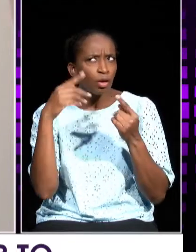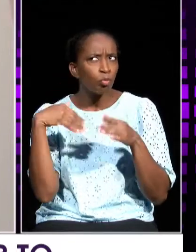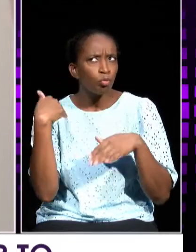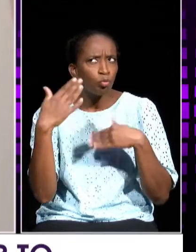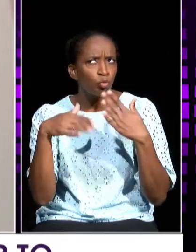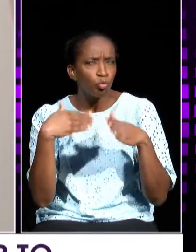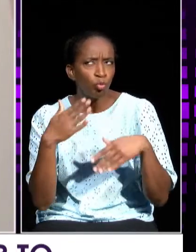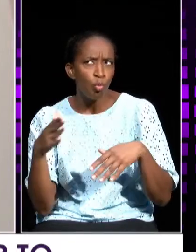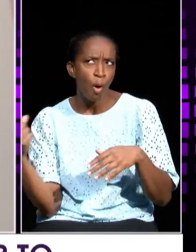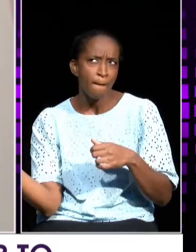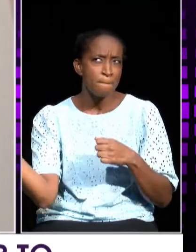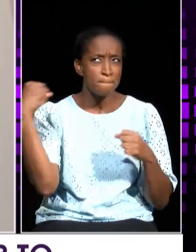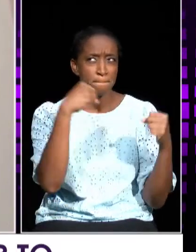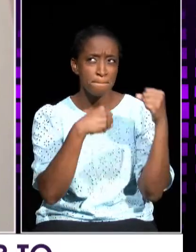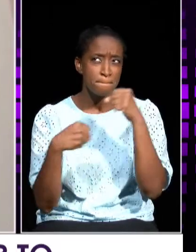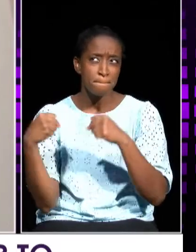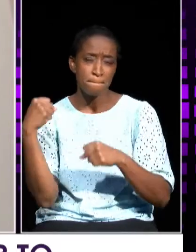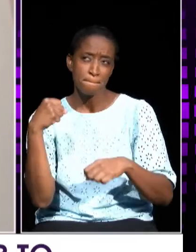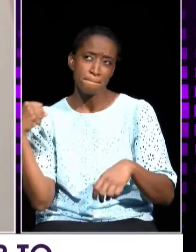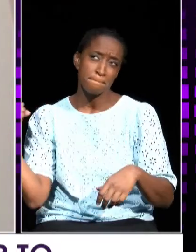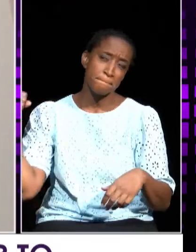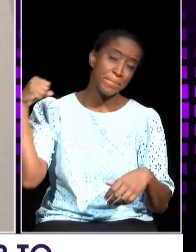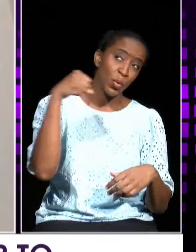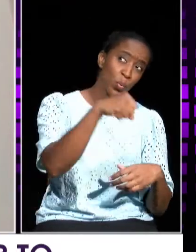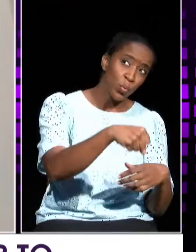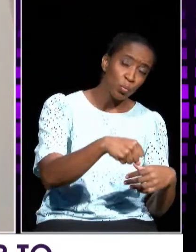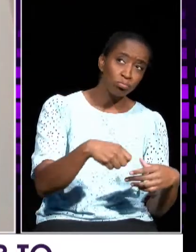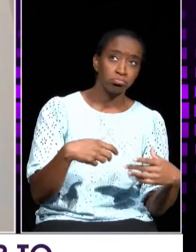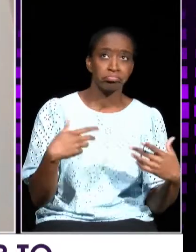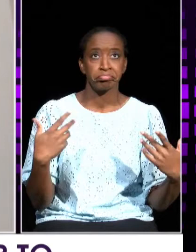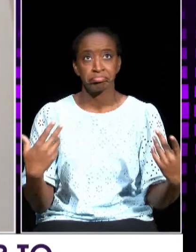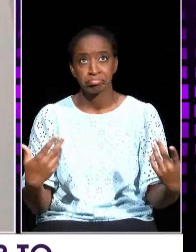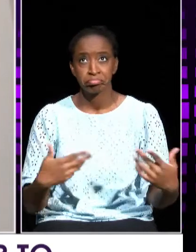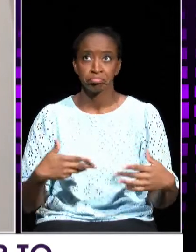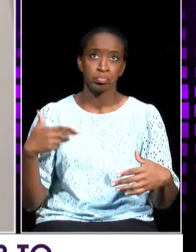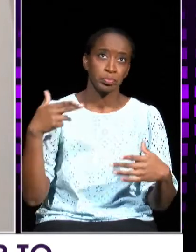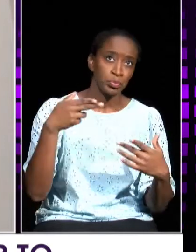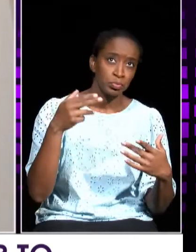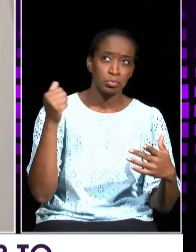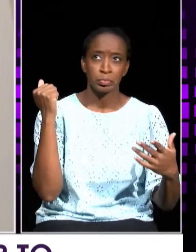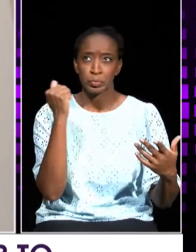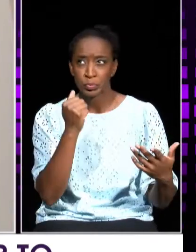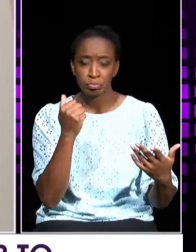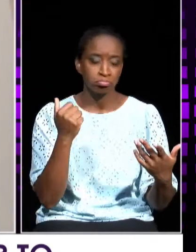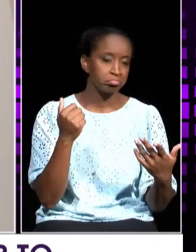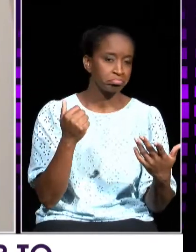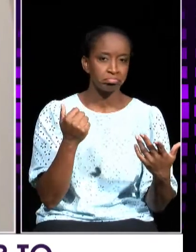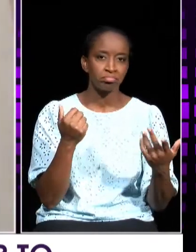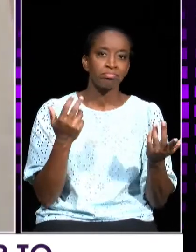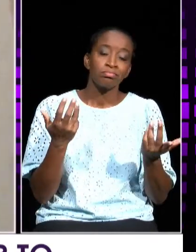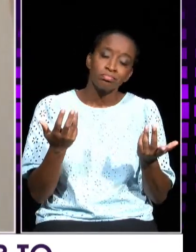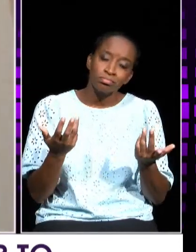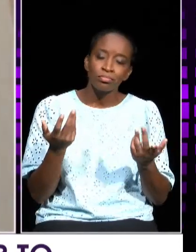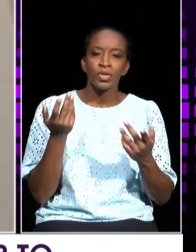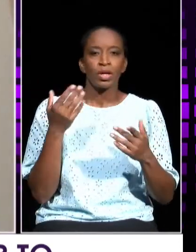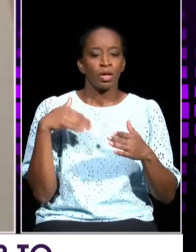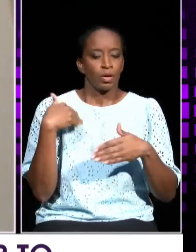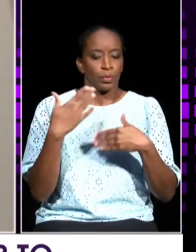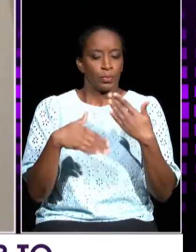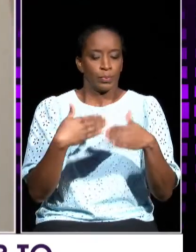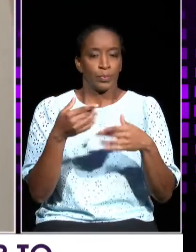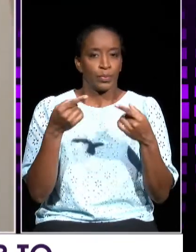whole issue of a society or of youngsters who are a little more violent